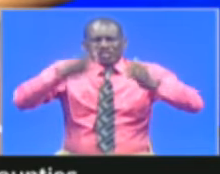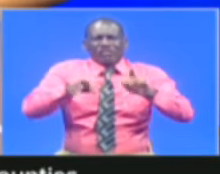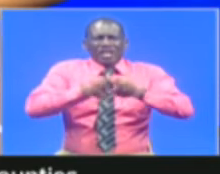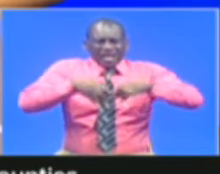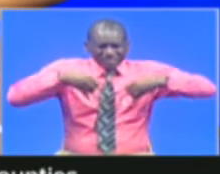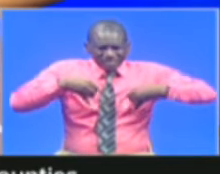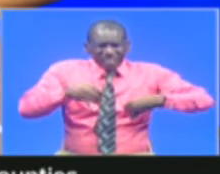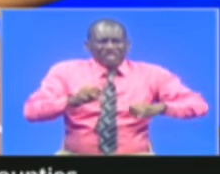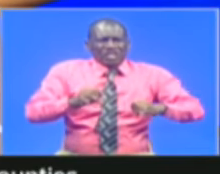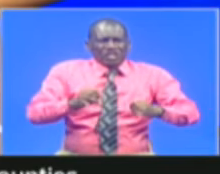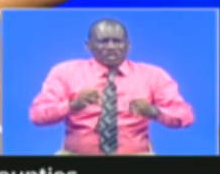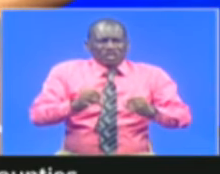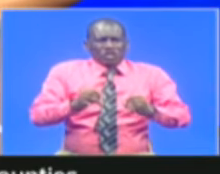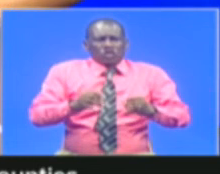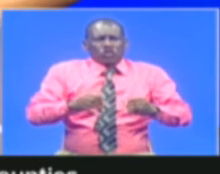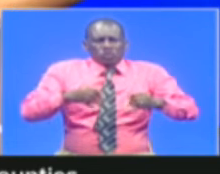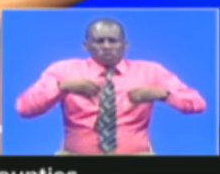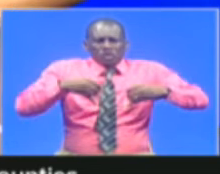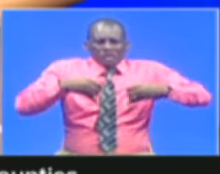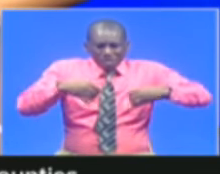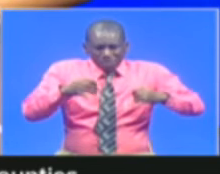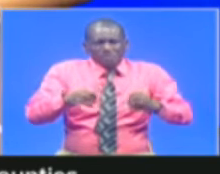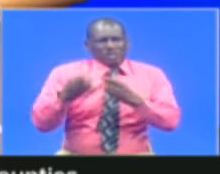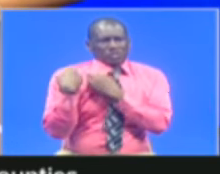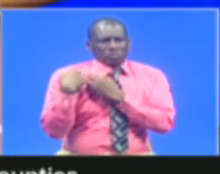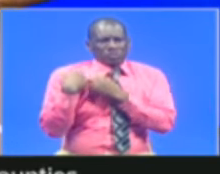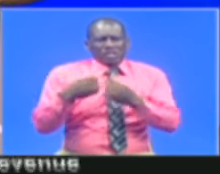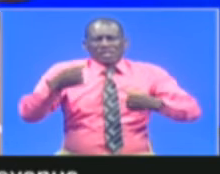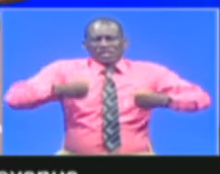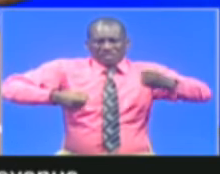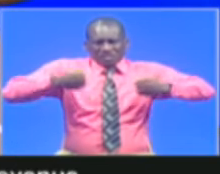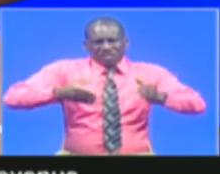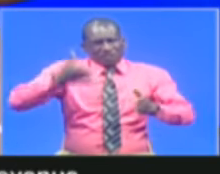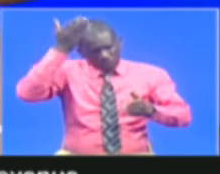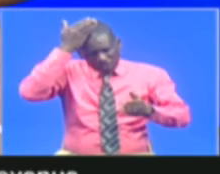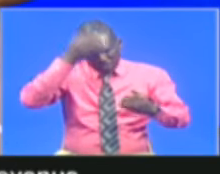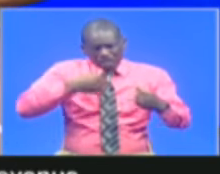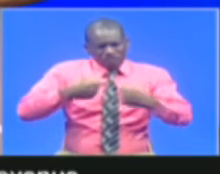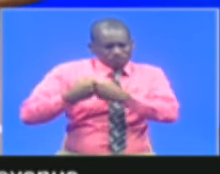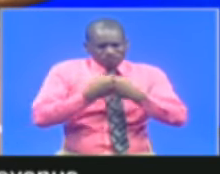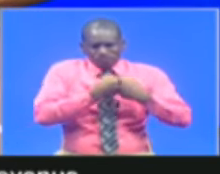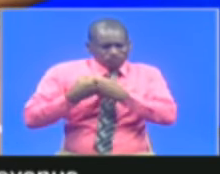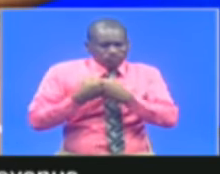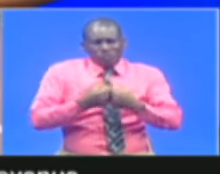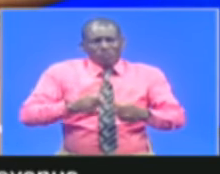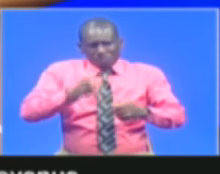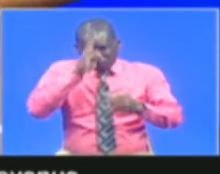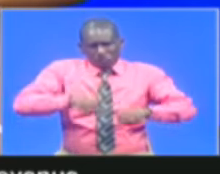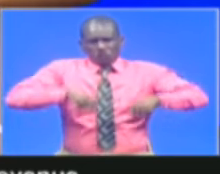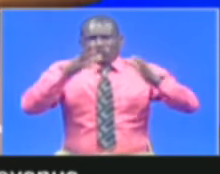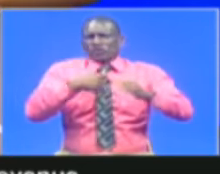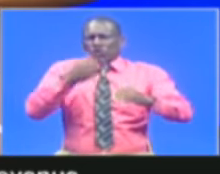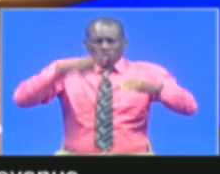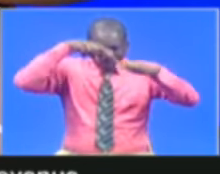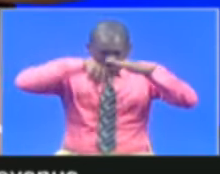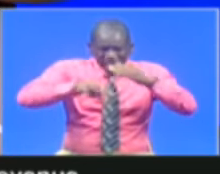to enforce the law. Well, the cab driver appeared to be engaging in a physical duel with the officer who had found his way into